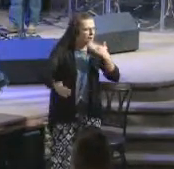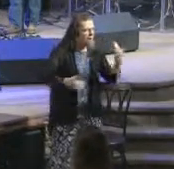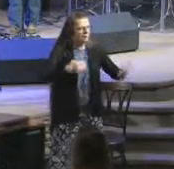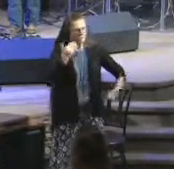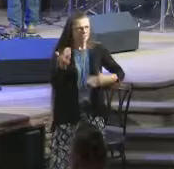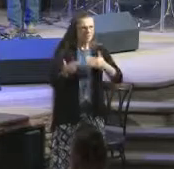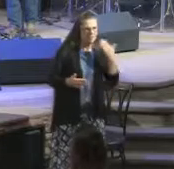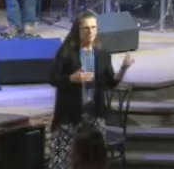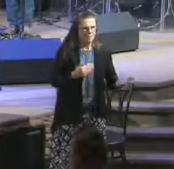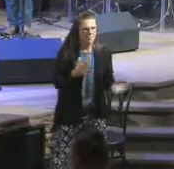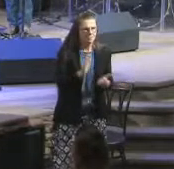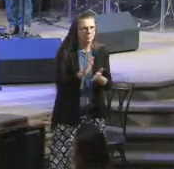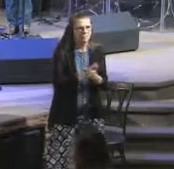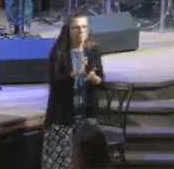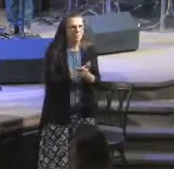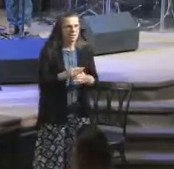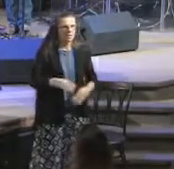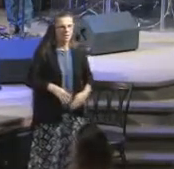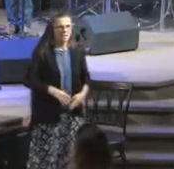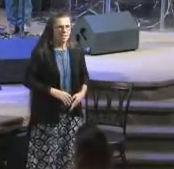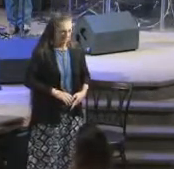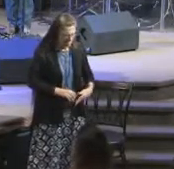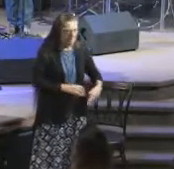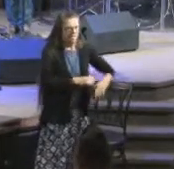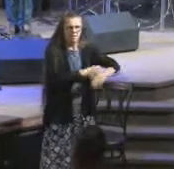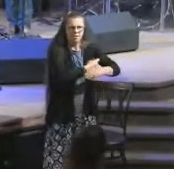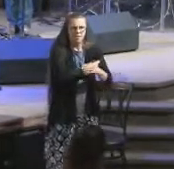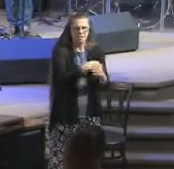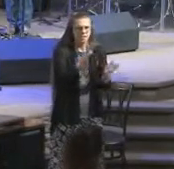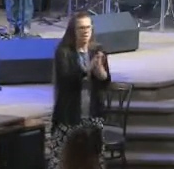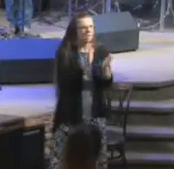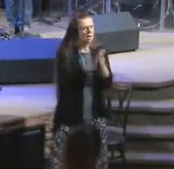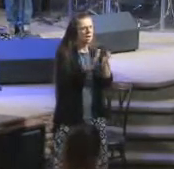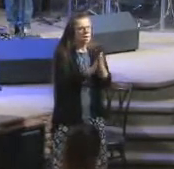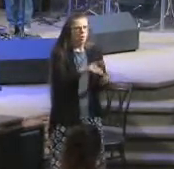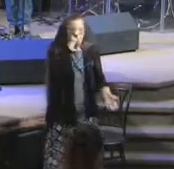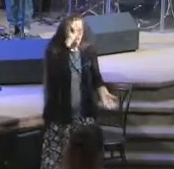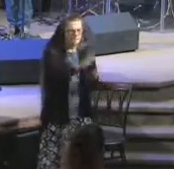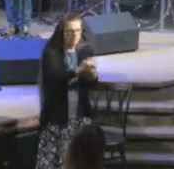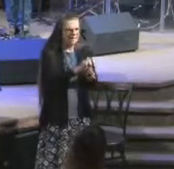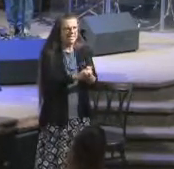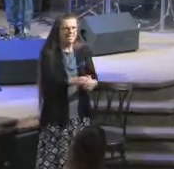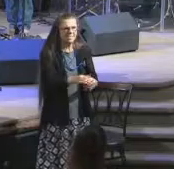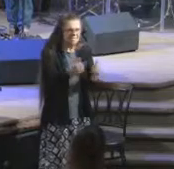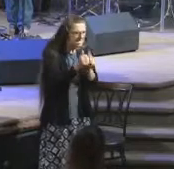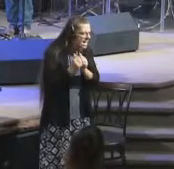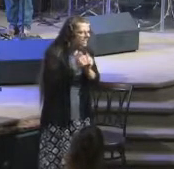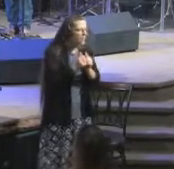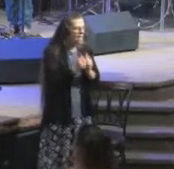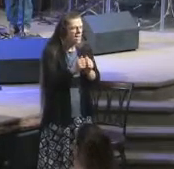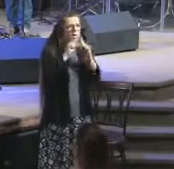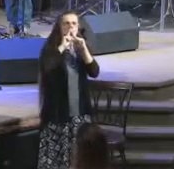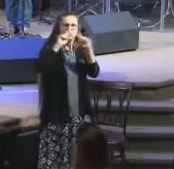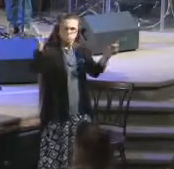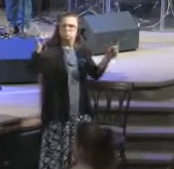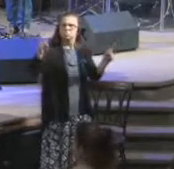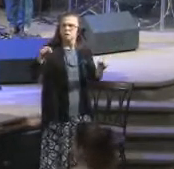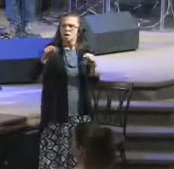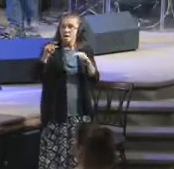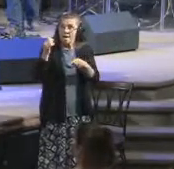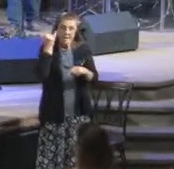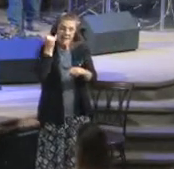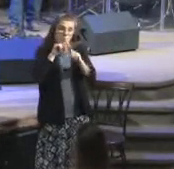a better way to do that than to just pray, amen, this morning corporately. Let's pray together out loud, amen. How many knows when you pray out loud,